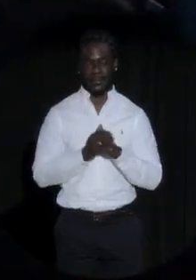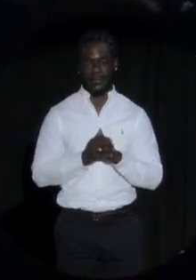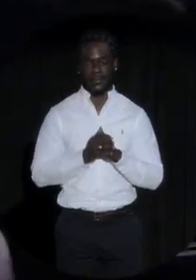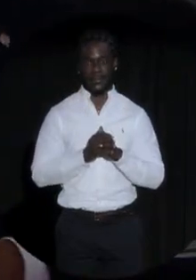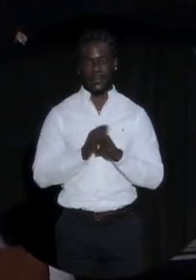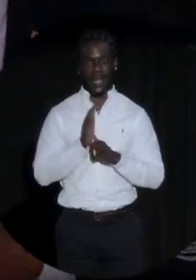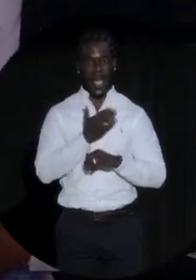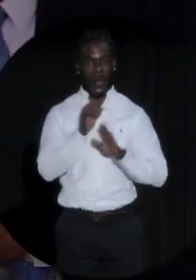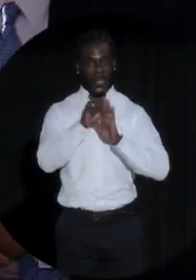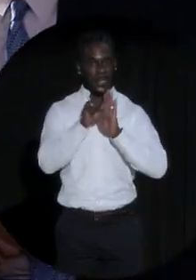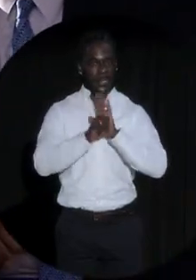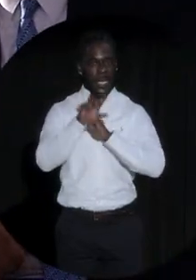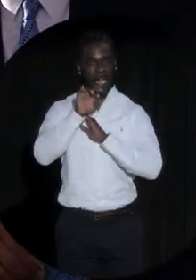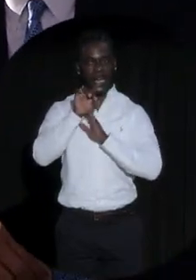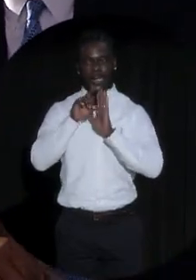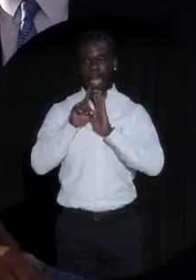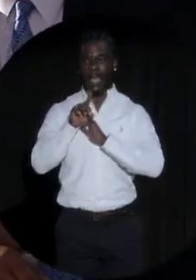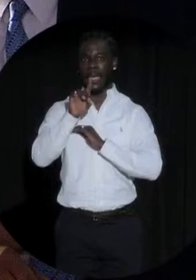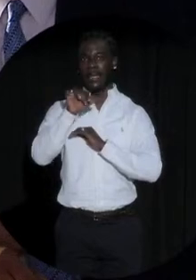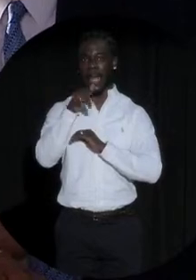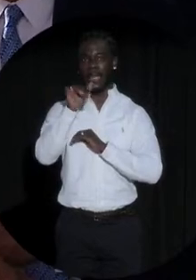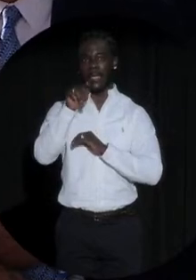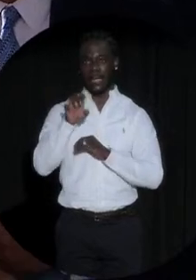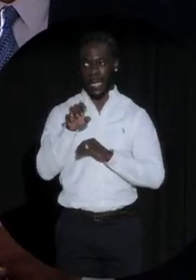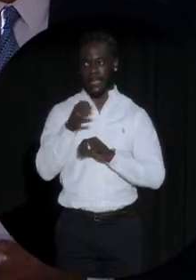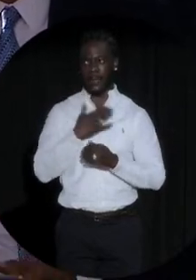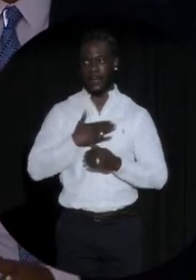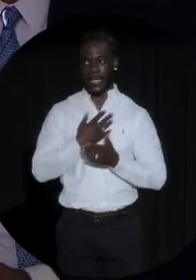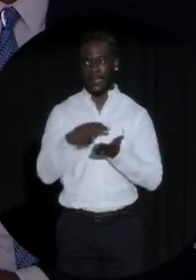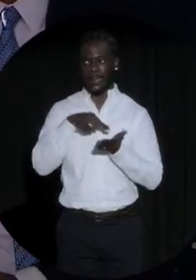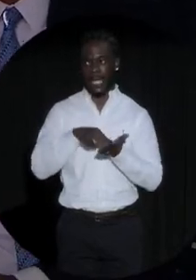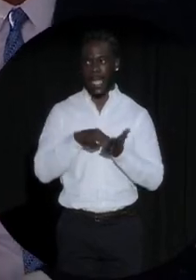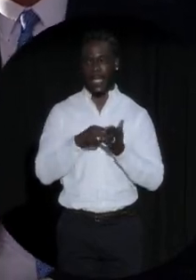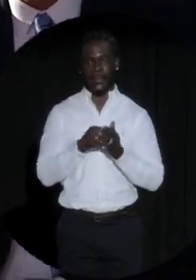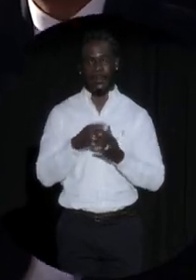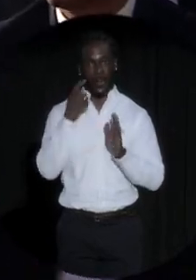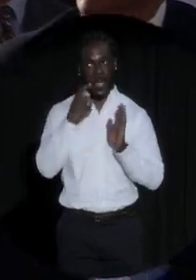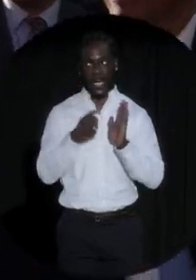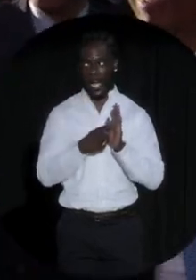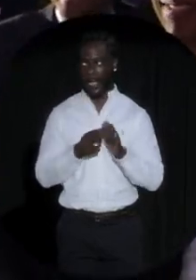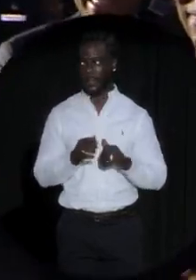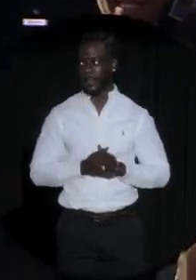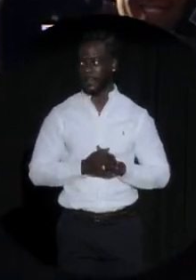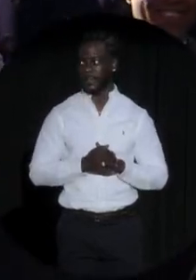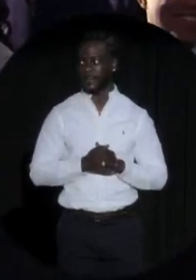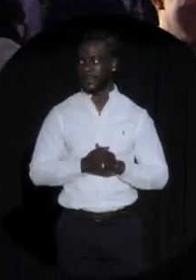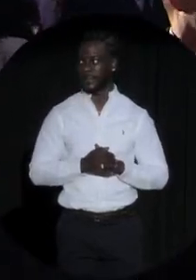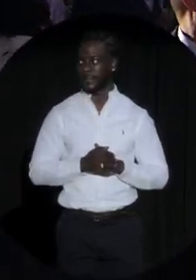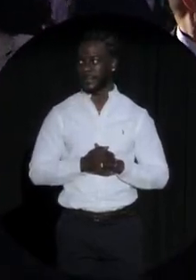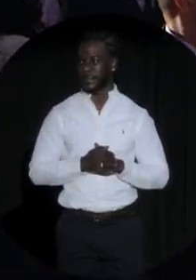Our state delegates who are with us, please stand and be recognized.